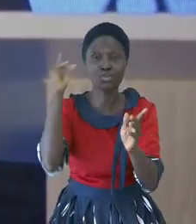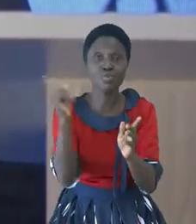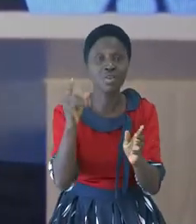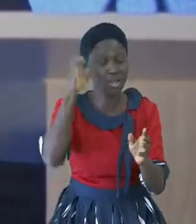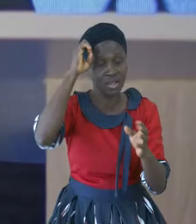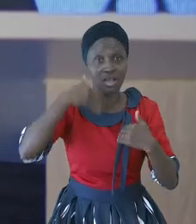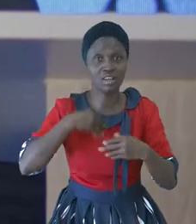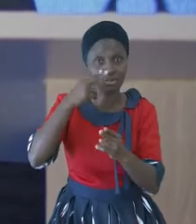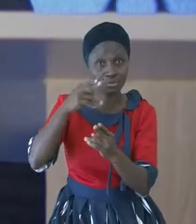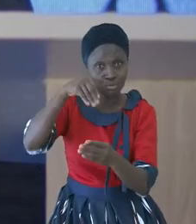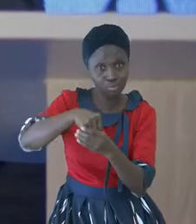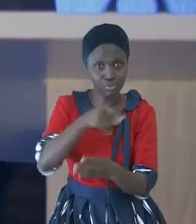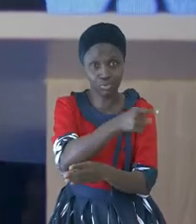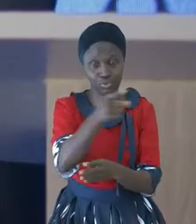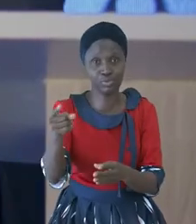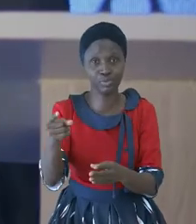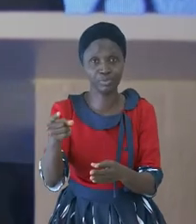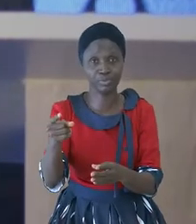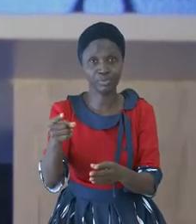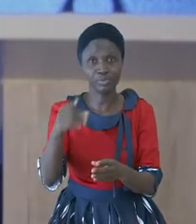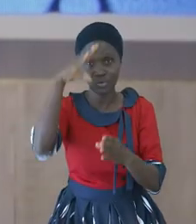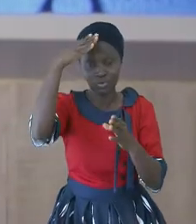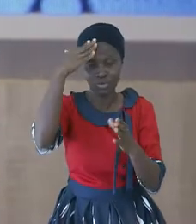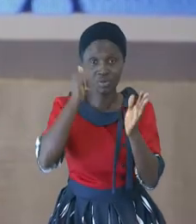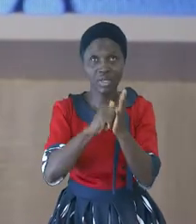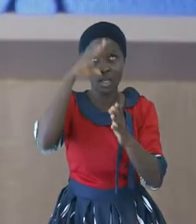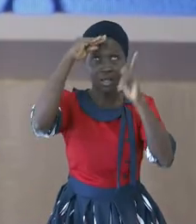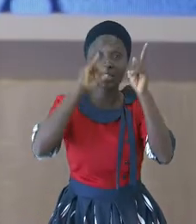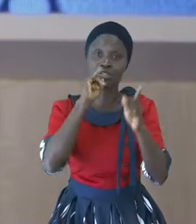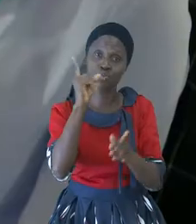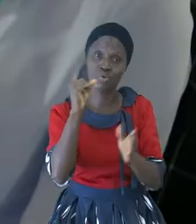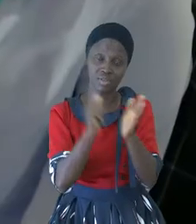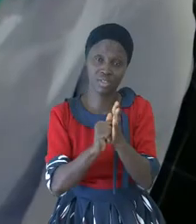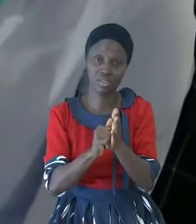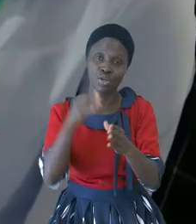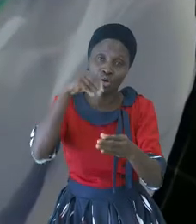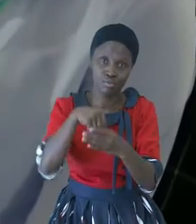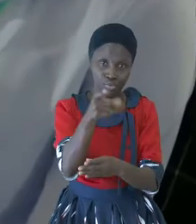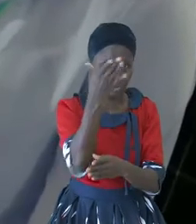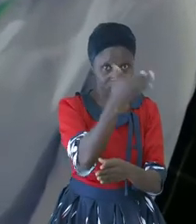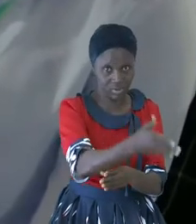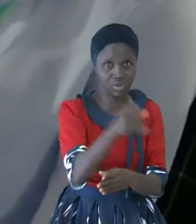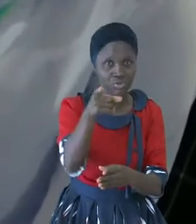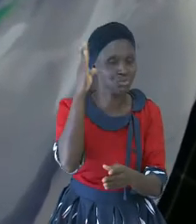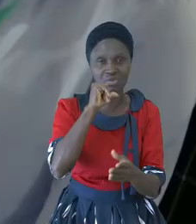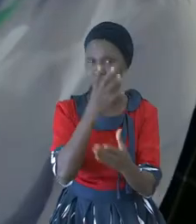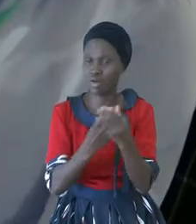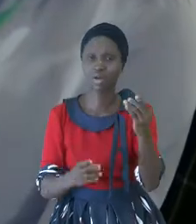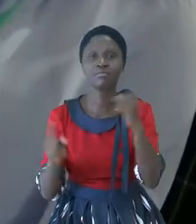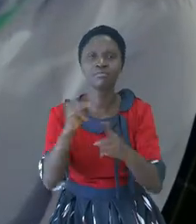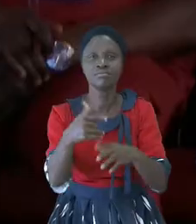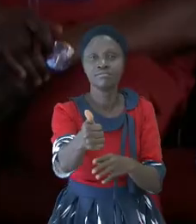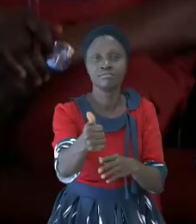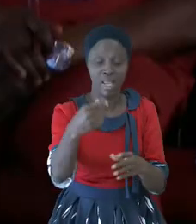He knows he's the one that put you there. You will not lack. Say, I will not